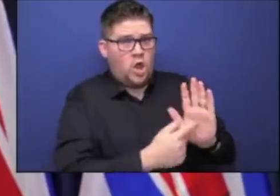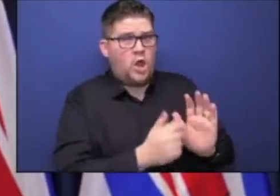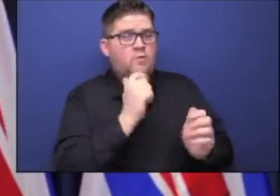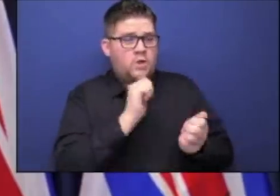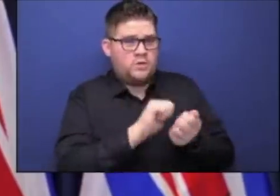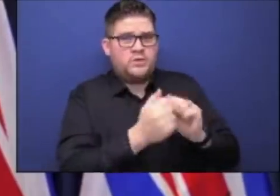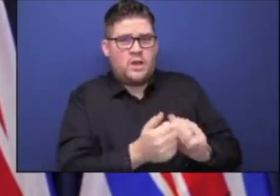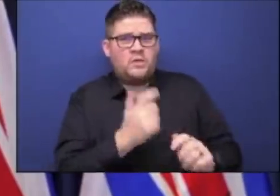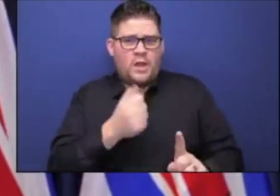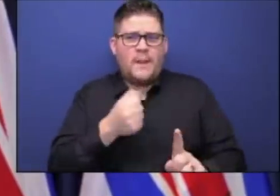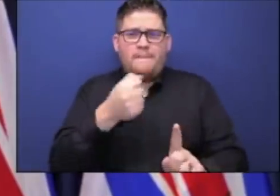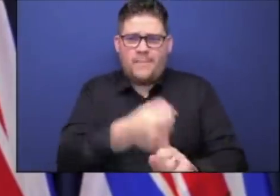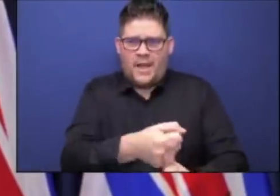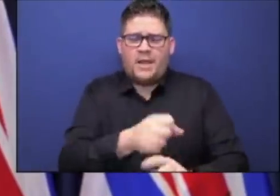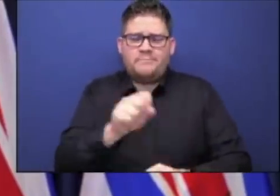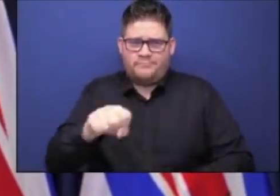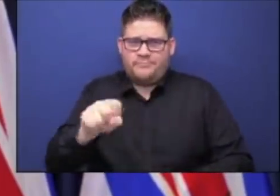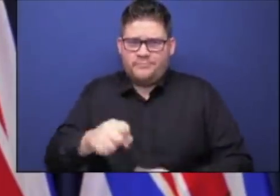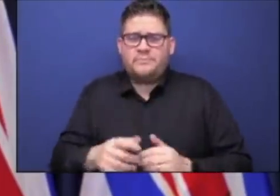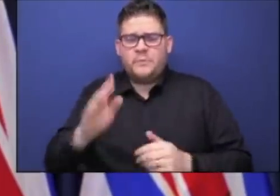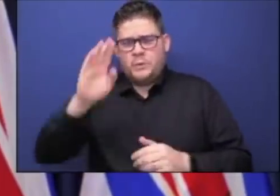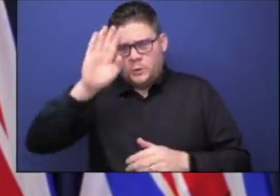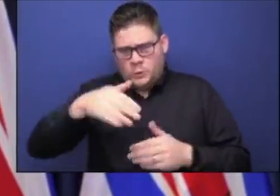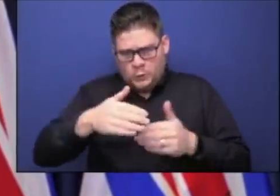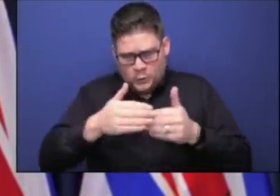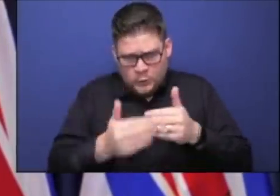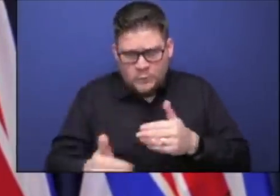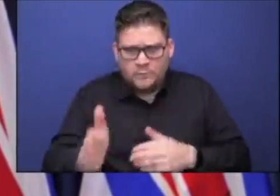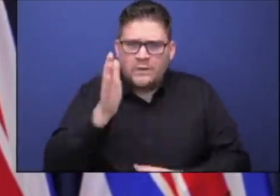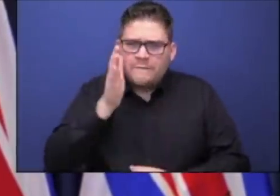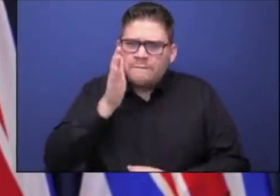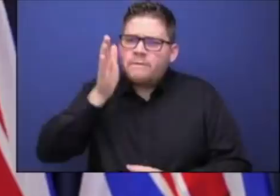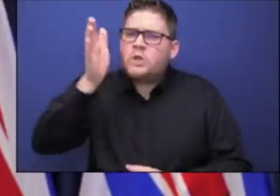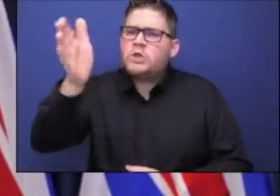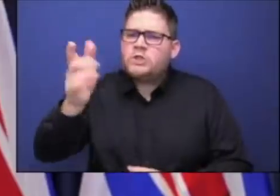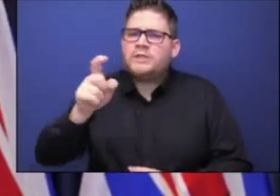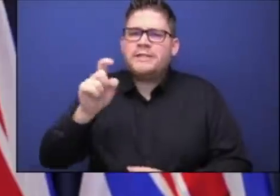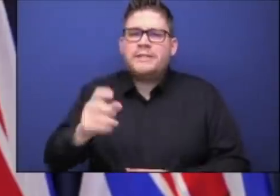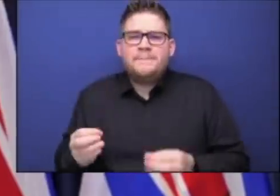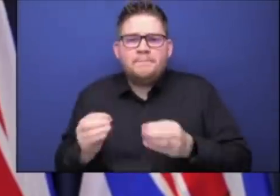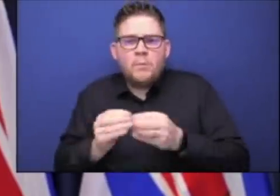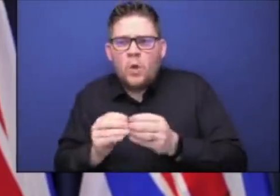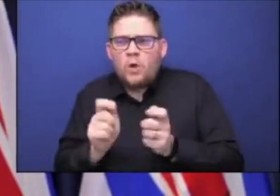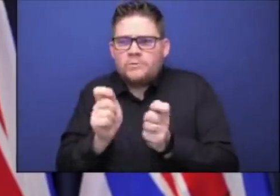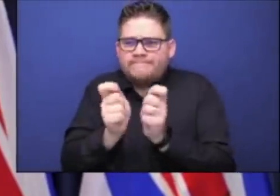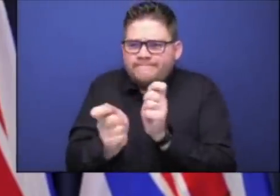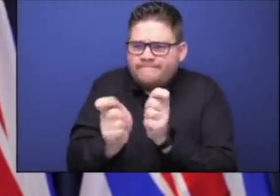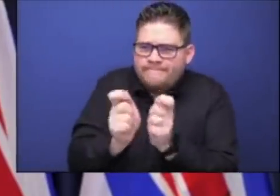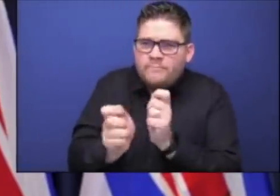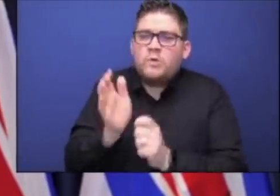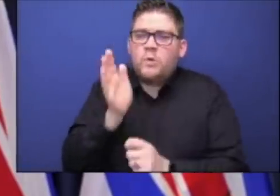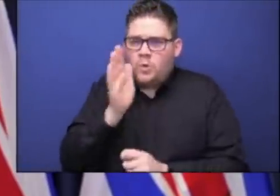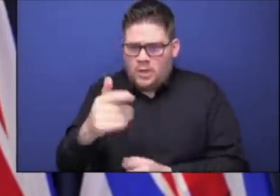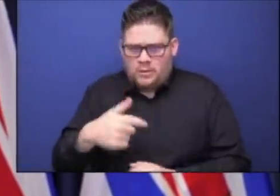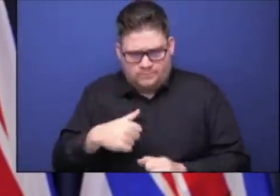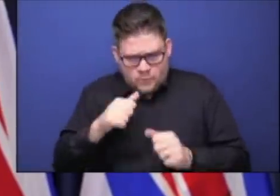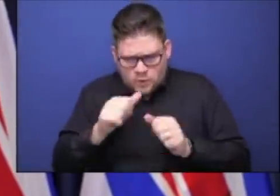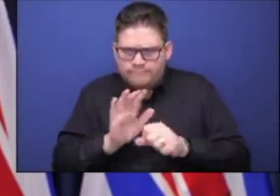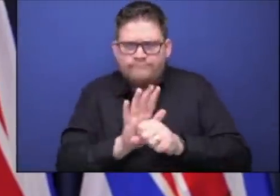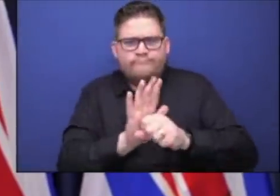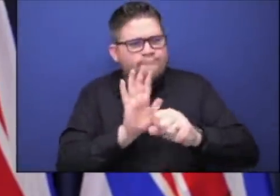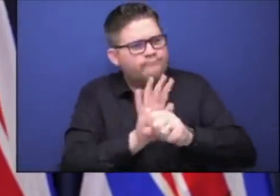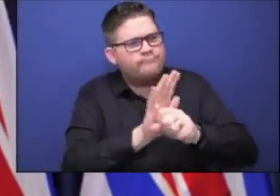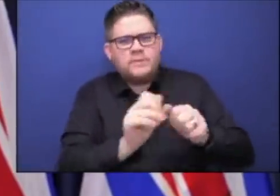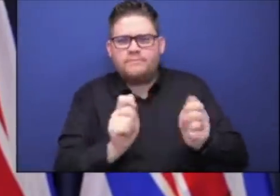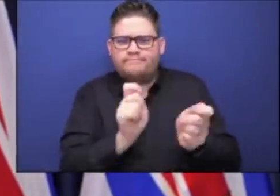of other changes that need to happen, and I'll of course continue to advocate for them. Changing the rent freeze, freezing it